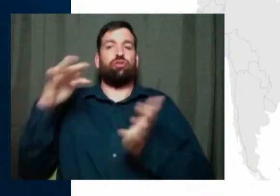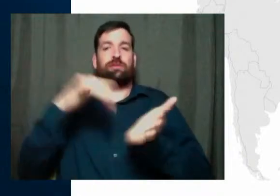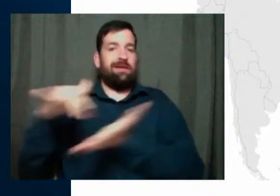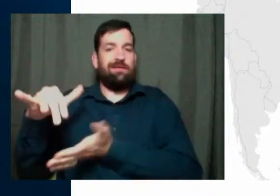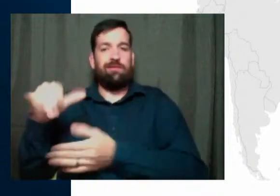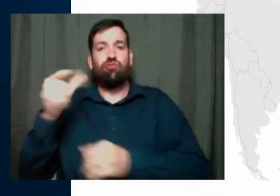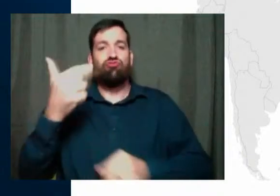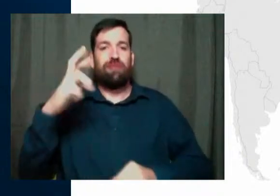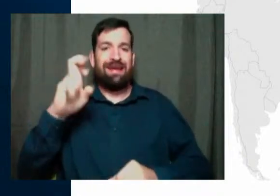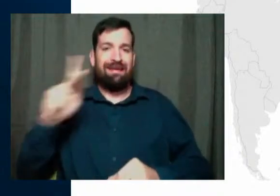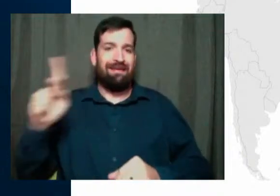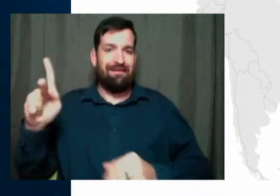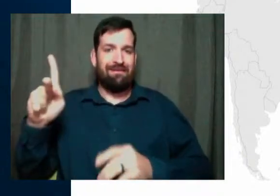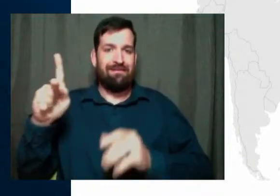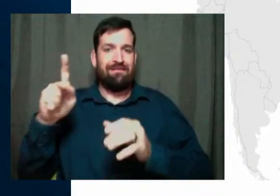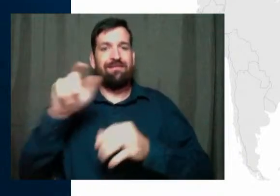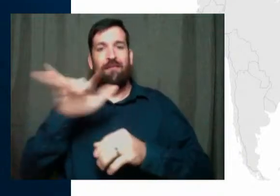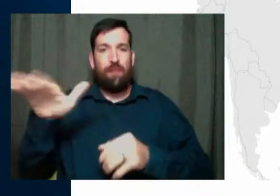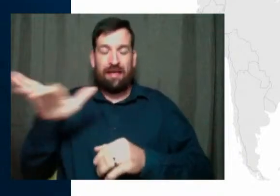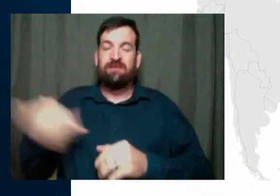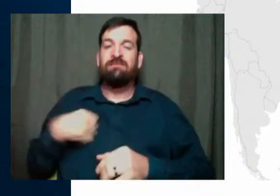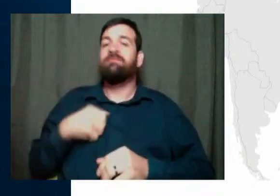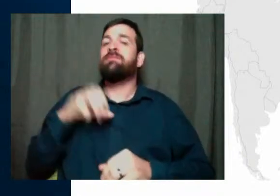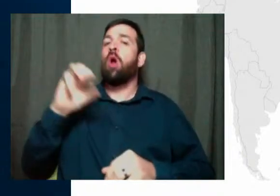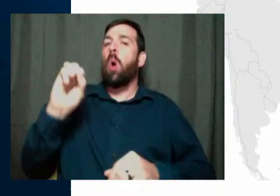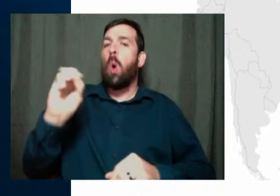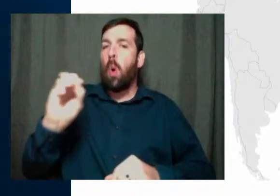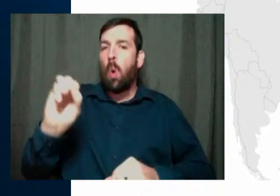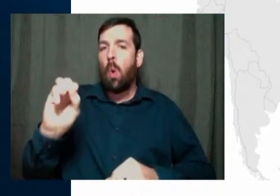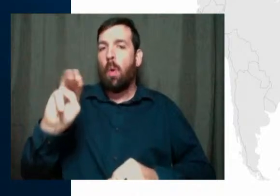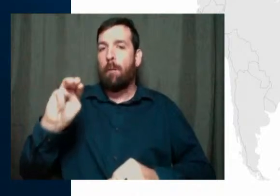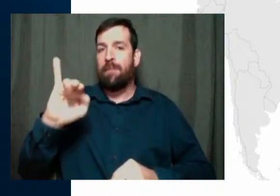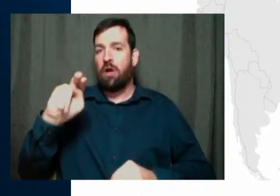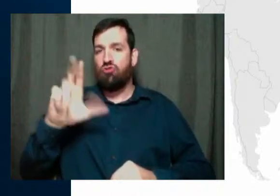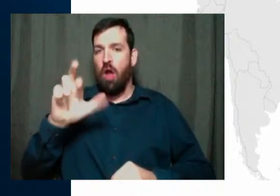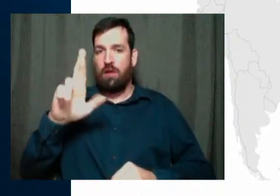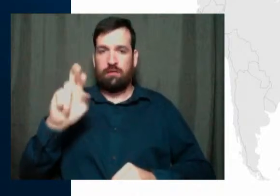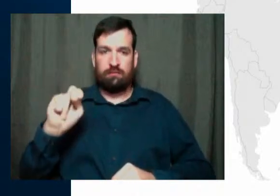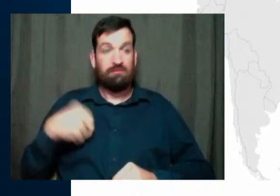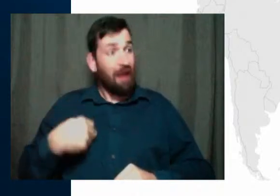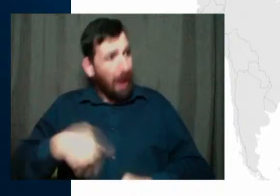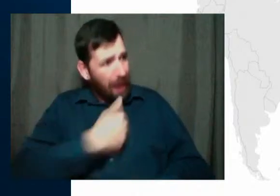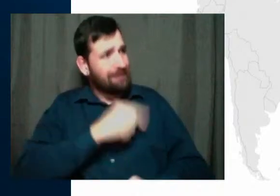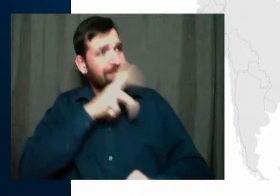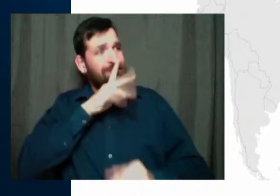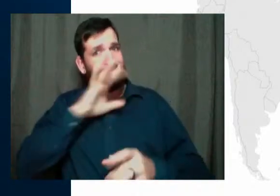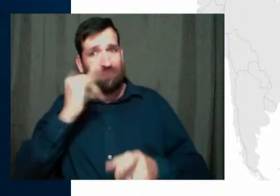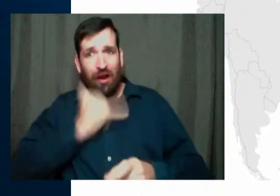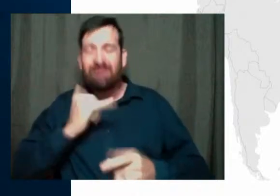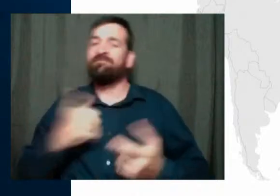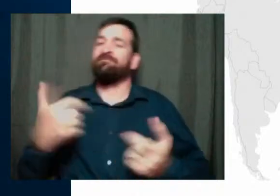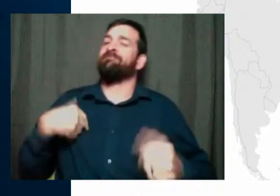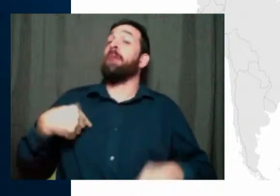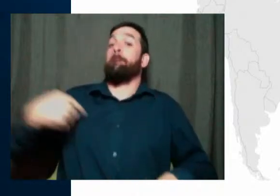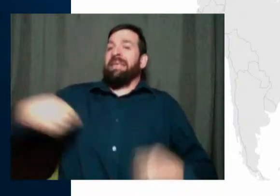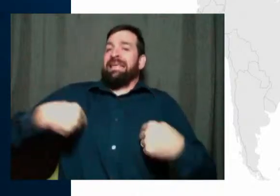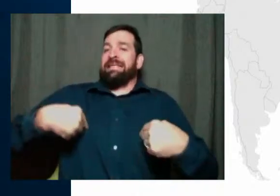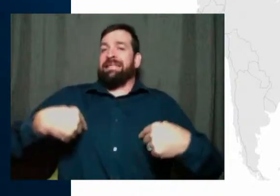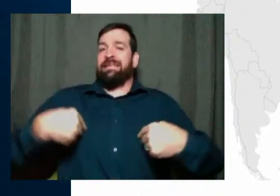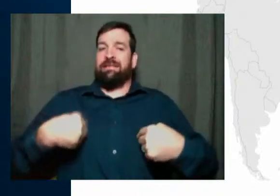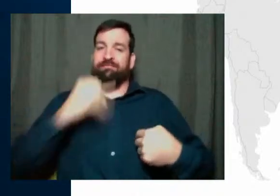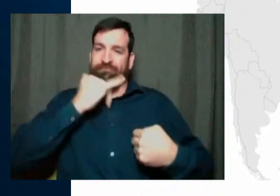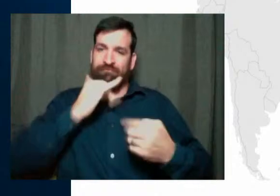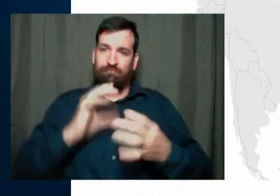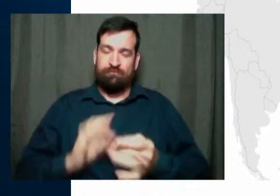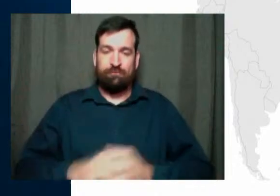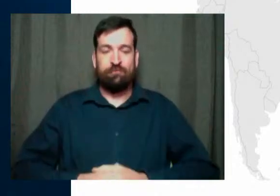saying it all wrong. It's Omicron. So indeed. Say something wrong? I was saying it wrong earlier. I was too. So,